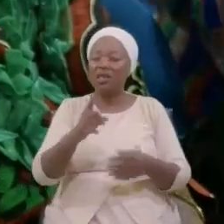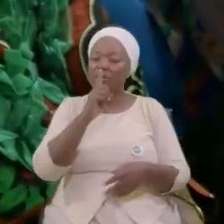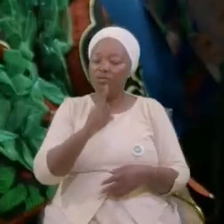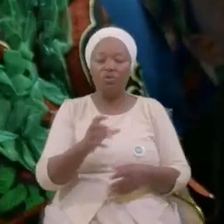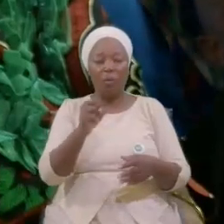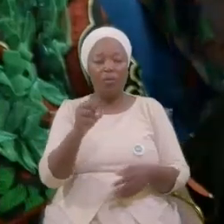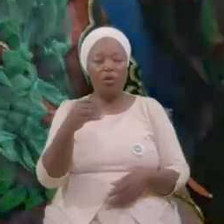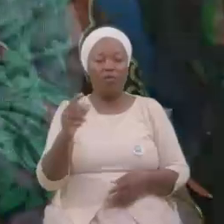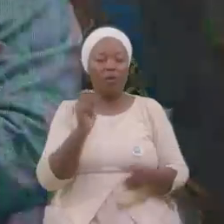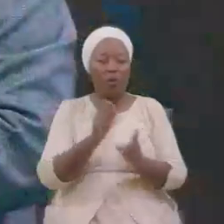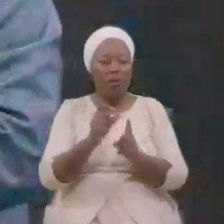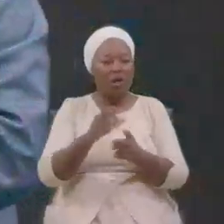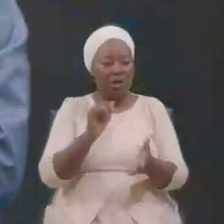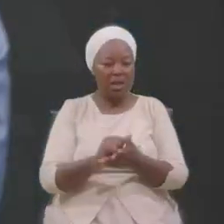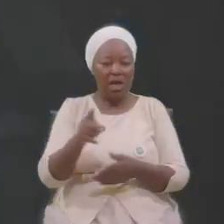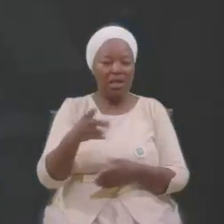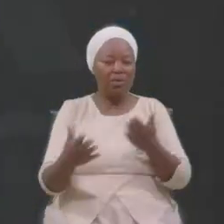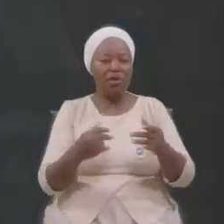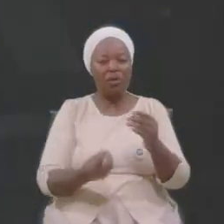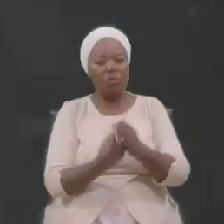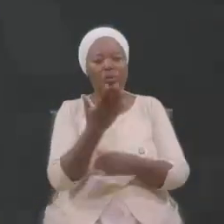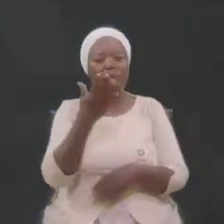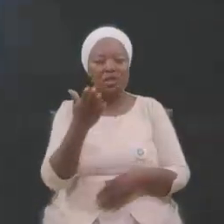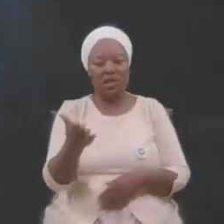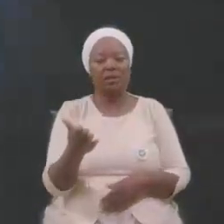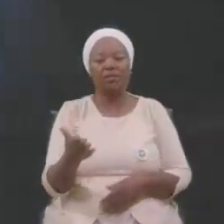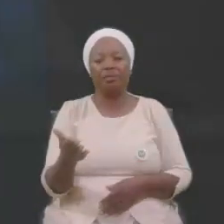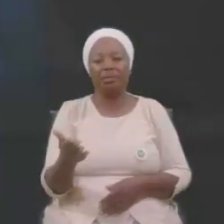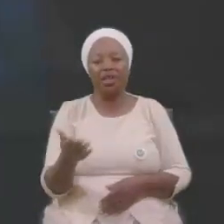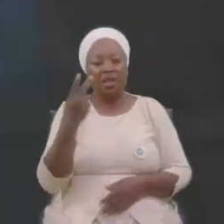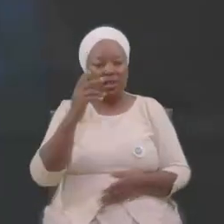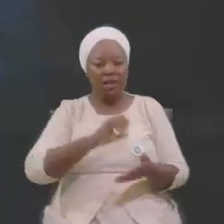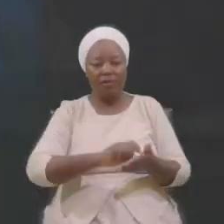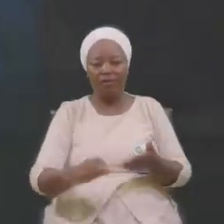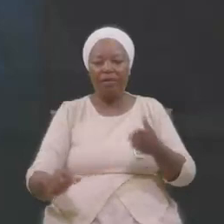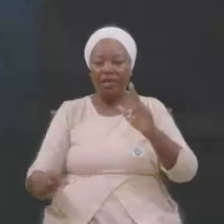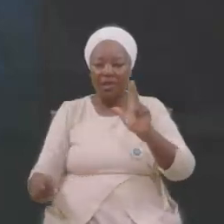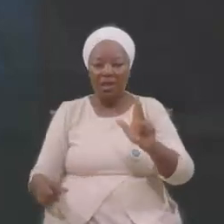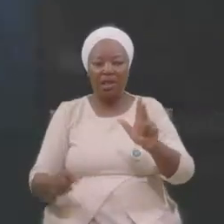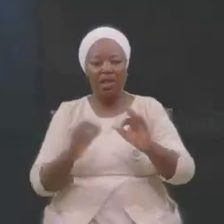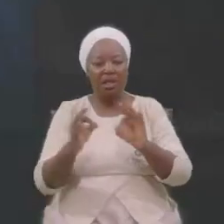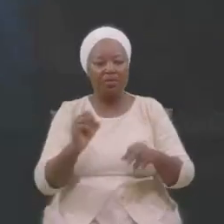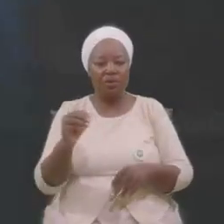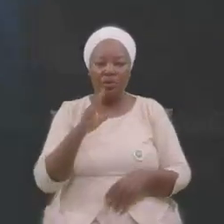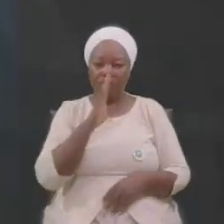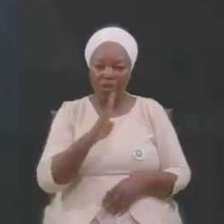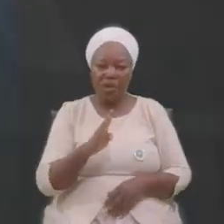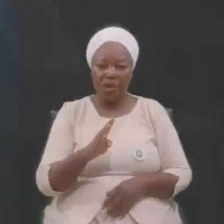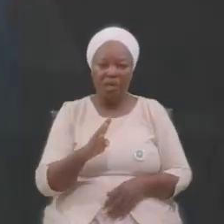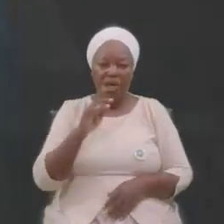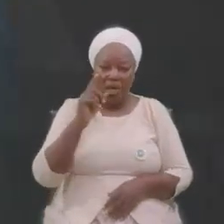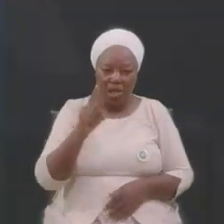word, that she may grow thereby. Look at verse 3. If so be ye